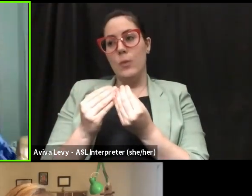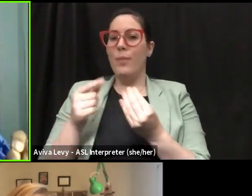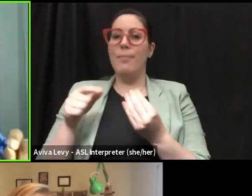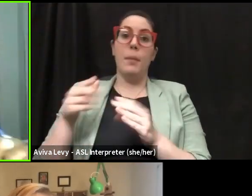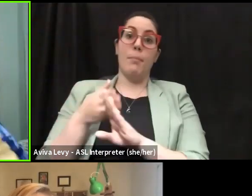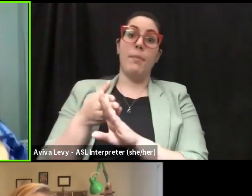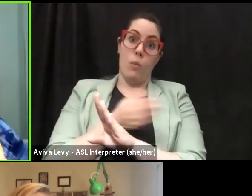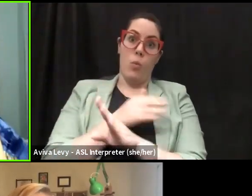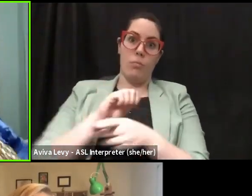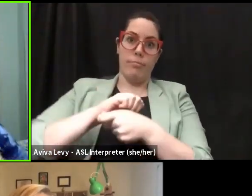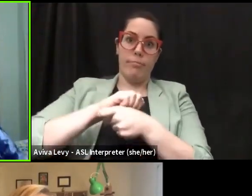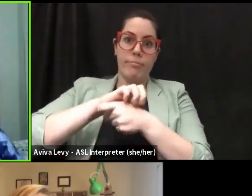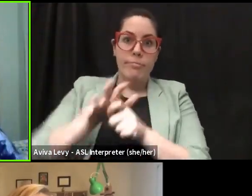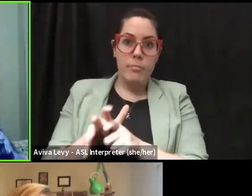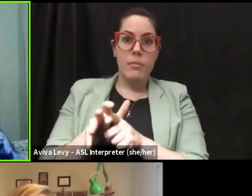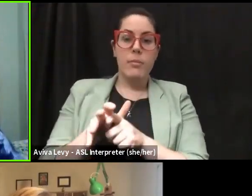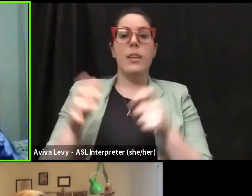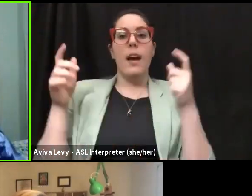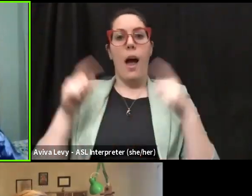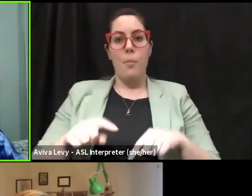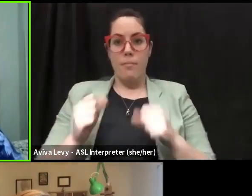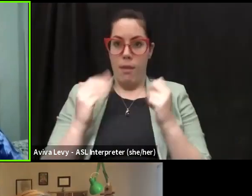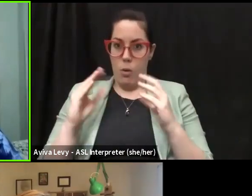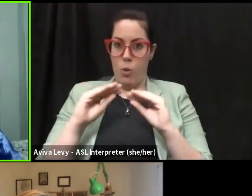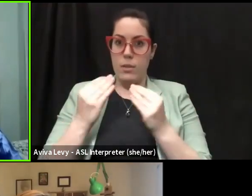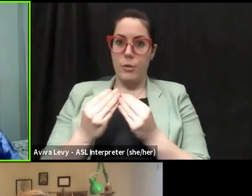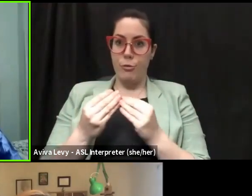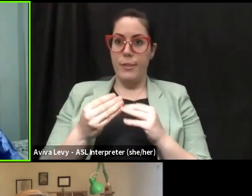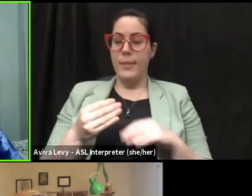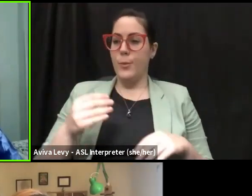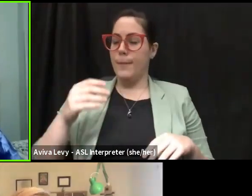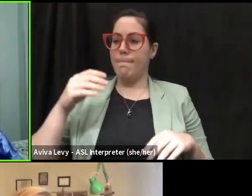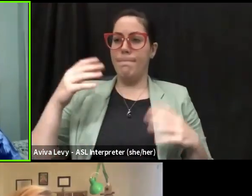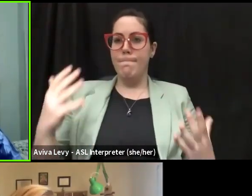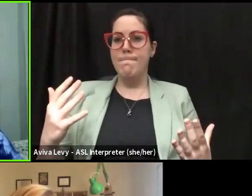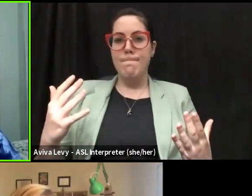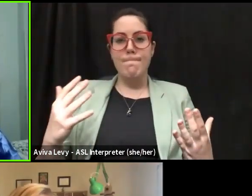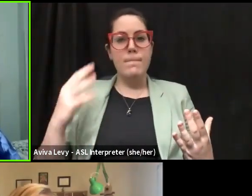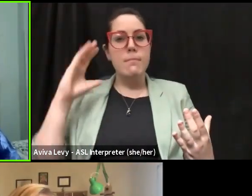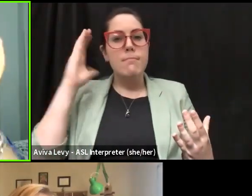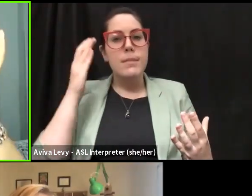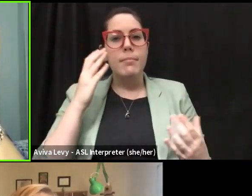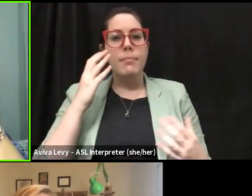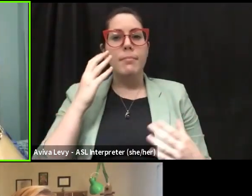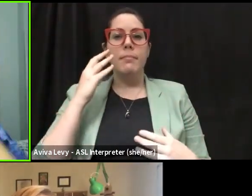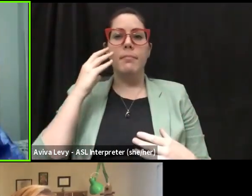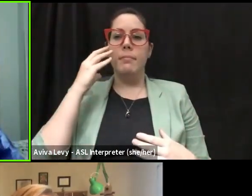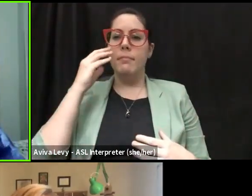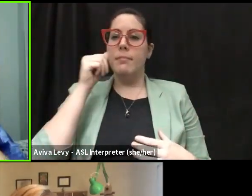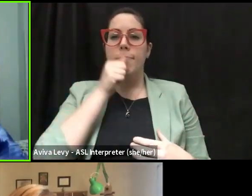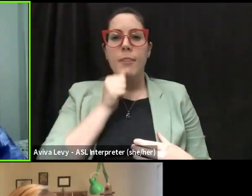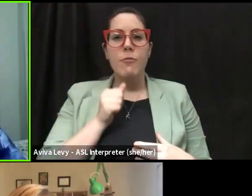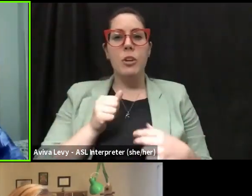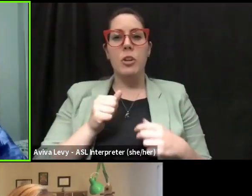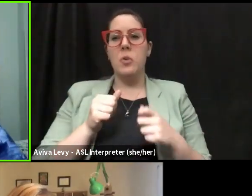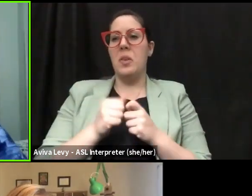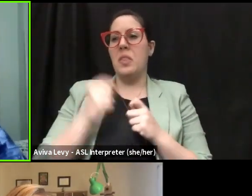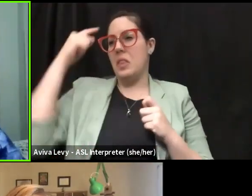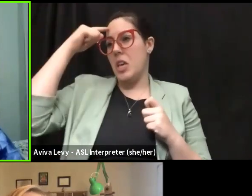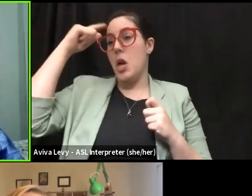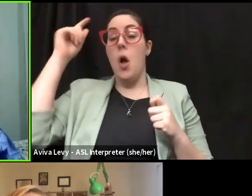pre-pandemic were suffering from this idea that white,